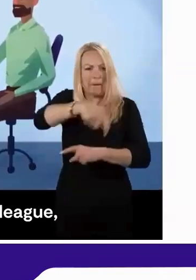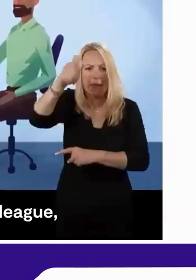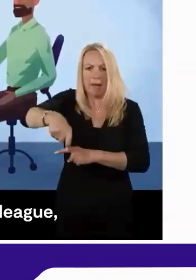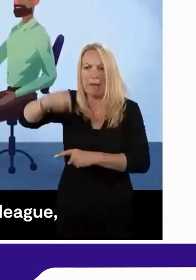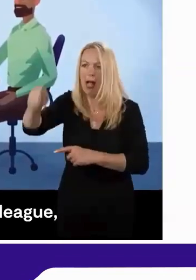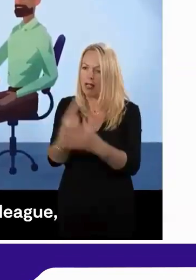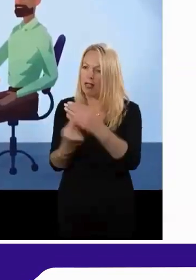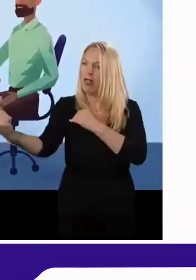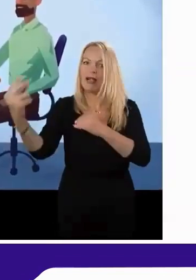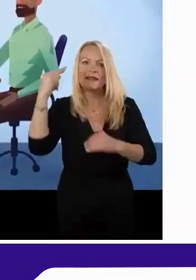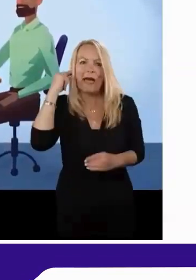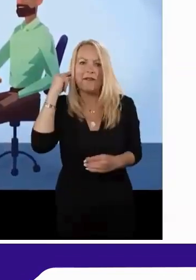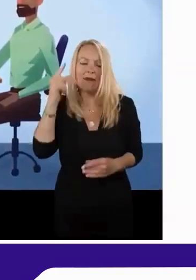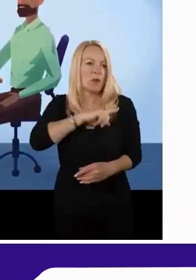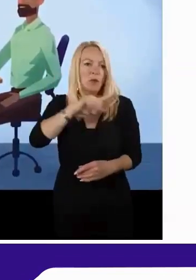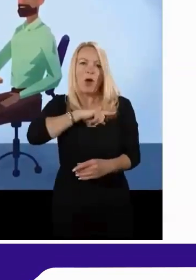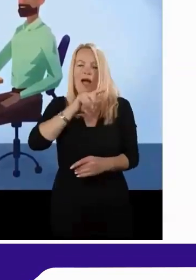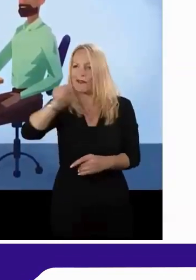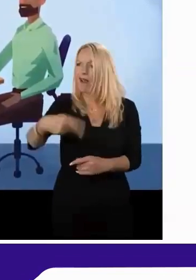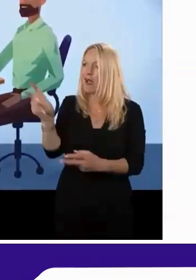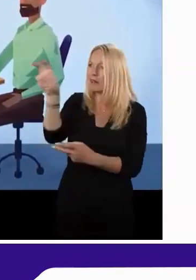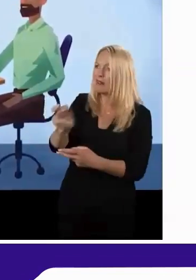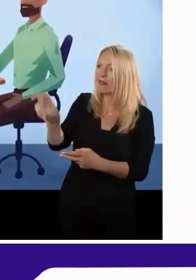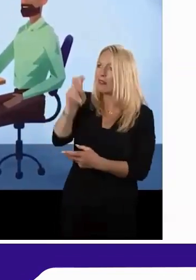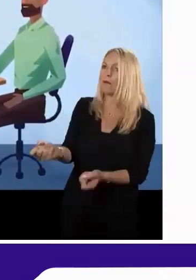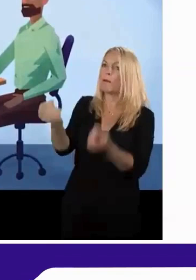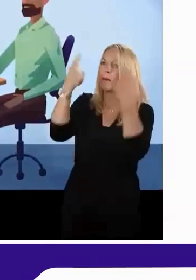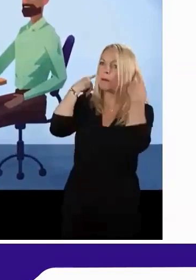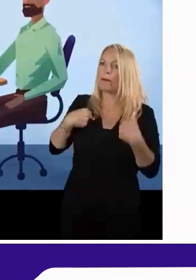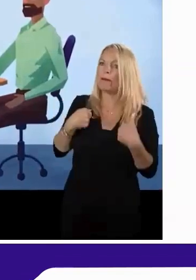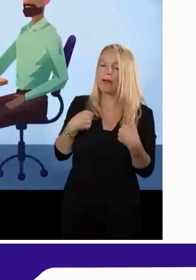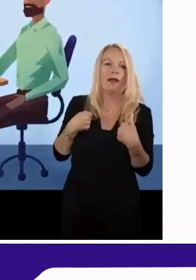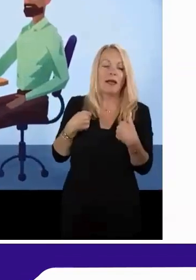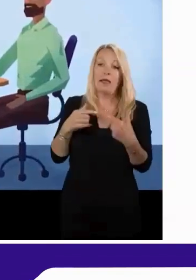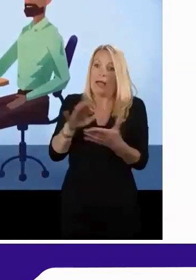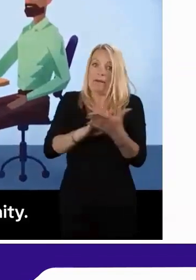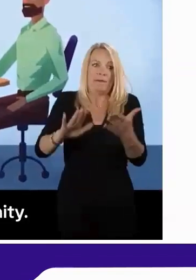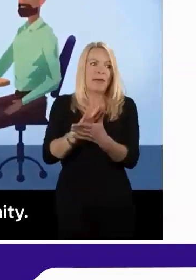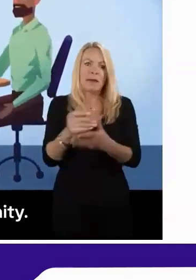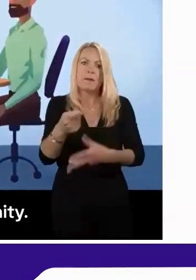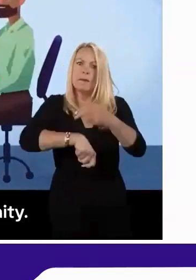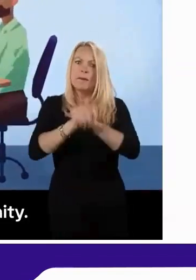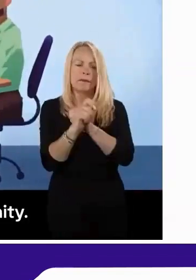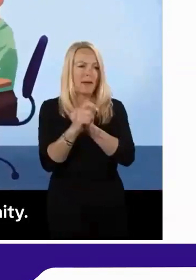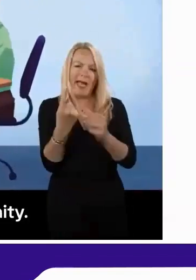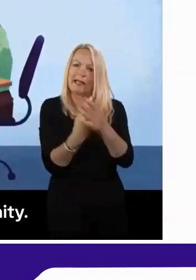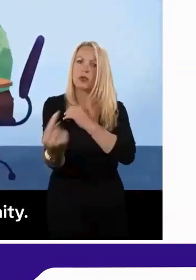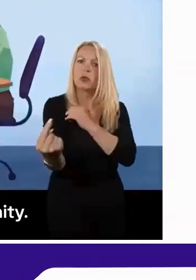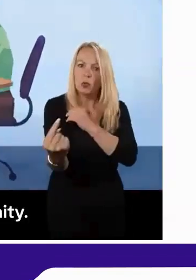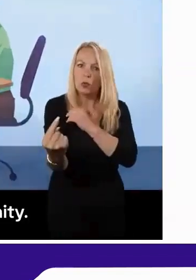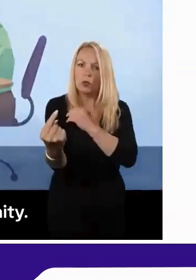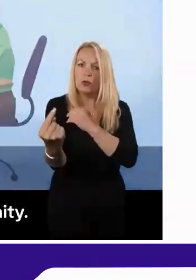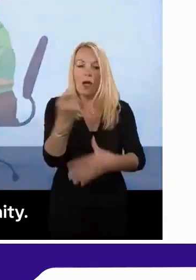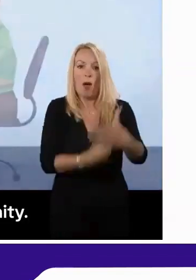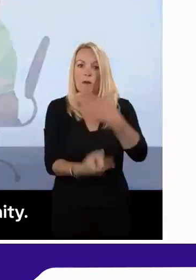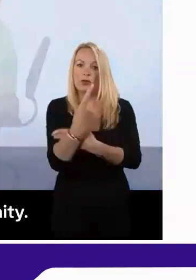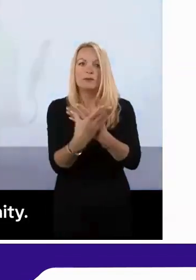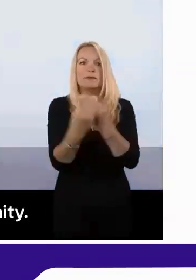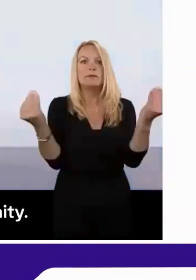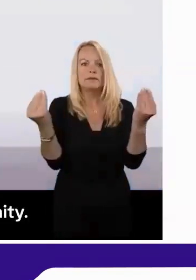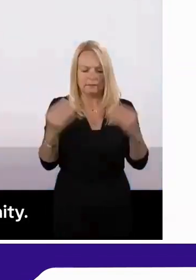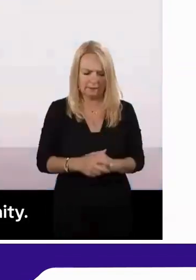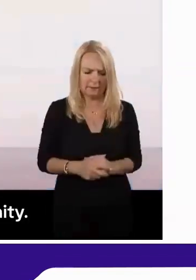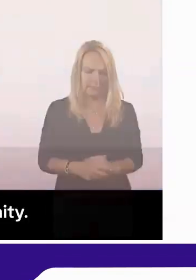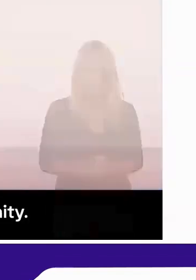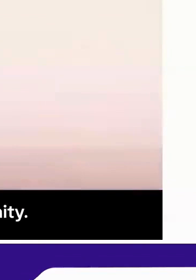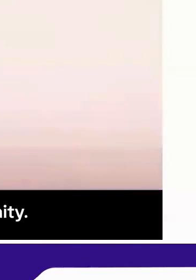are excluding their deaf colleague as he is unable to read his colleague's lips. In this case, this leads to him being excluded from an